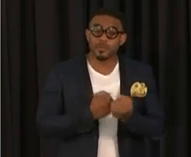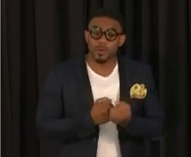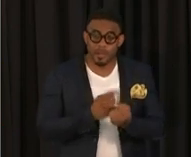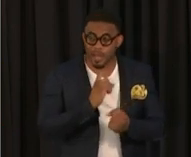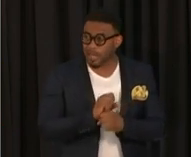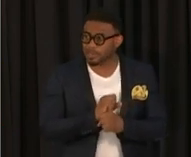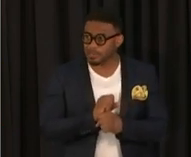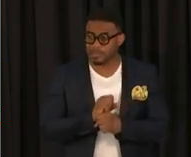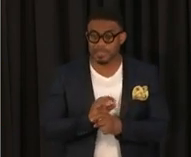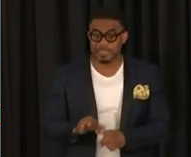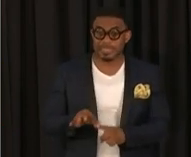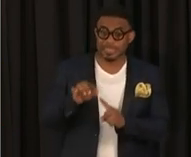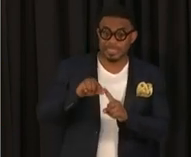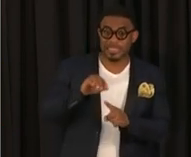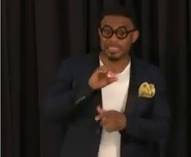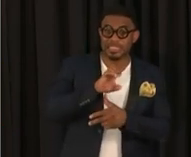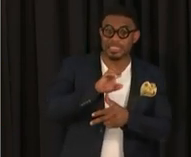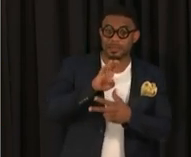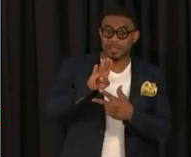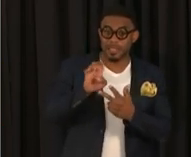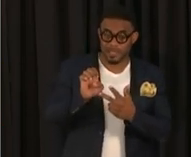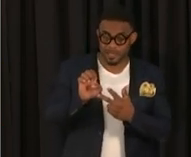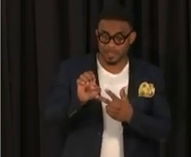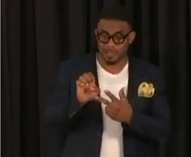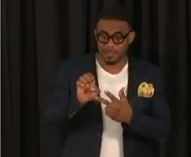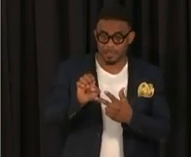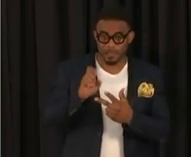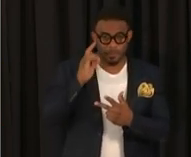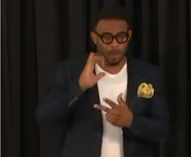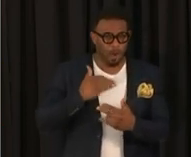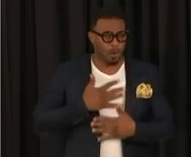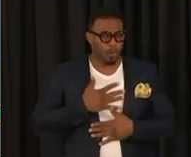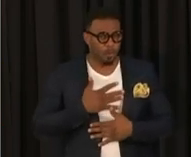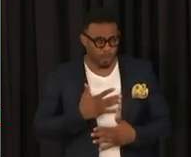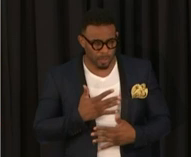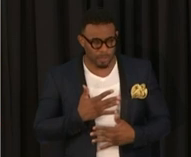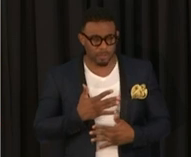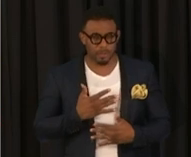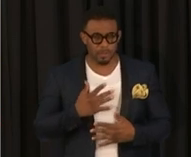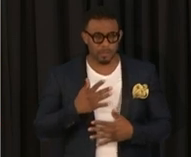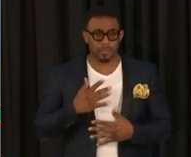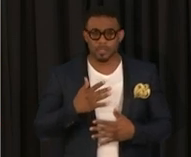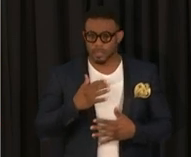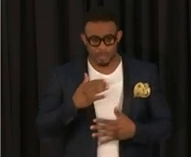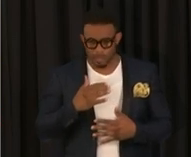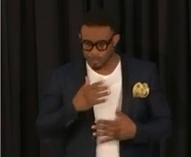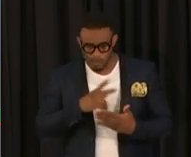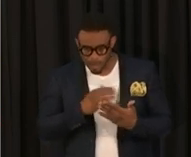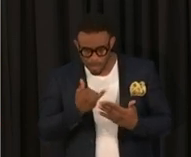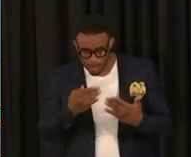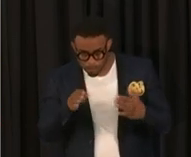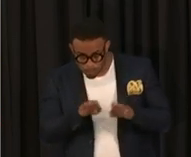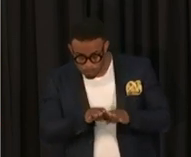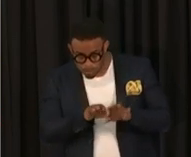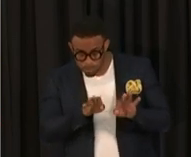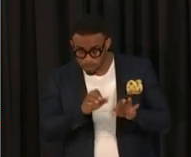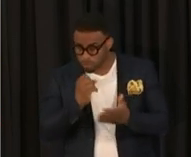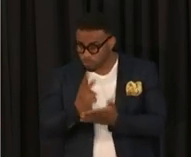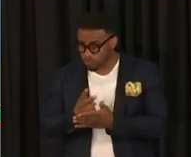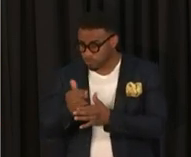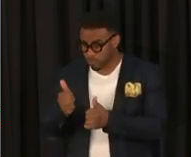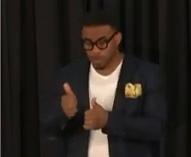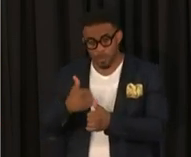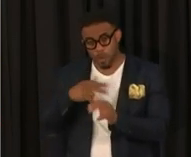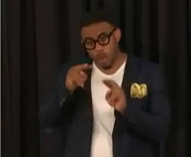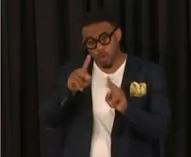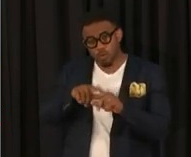supported actually exclusively CBEs at this point in terms of our loans that we have closed and approved. And we are